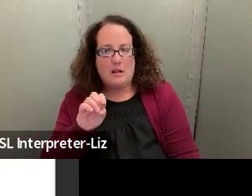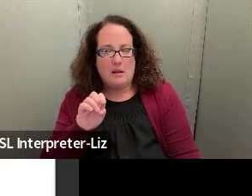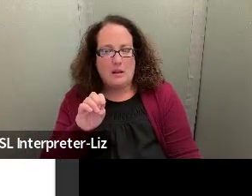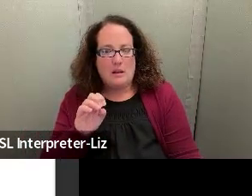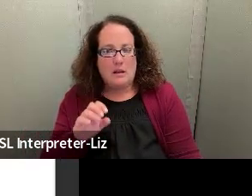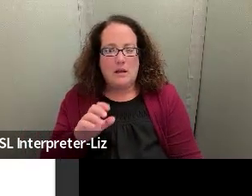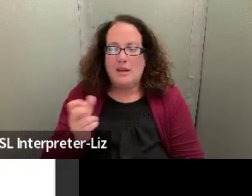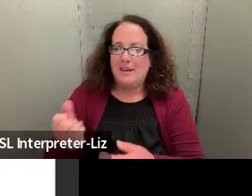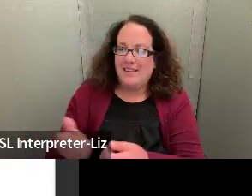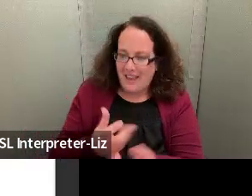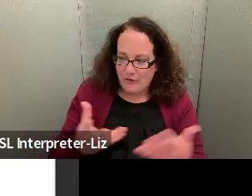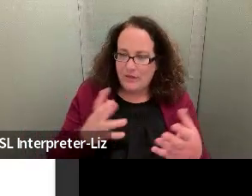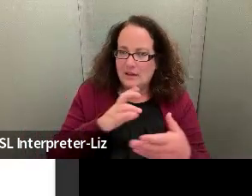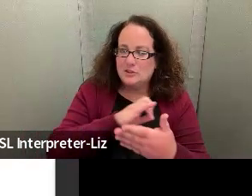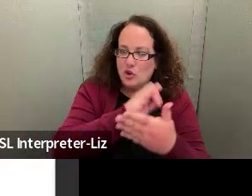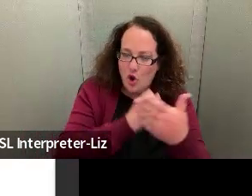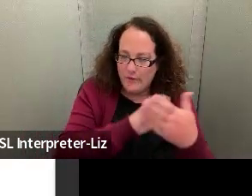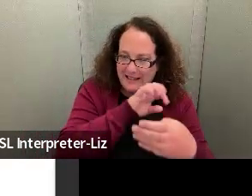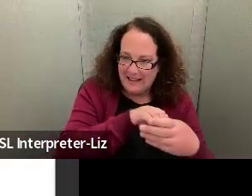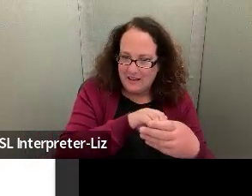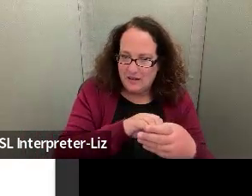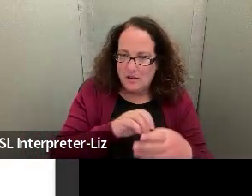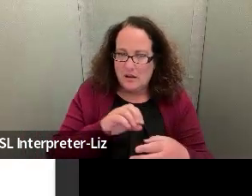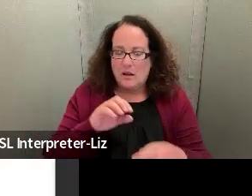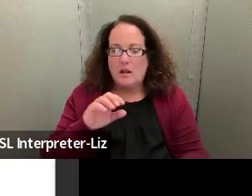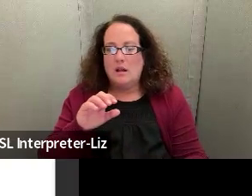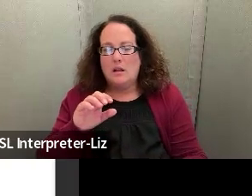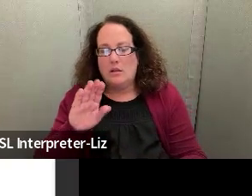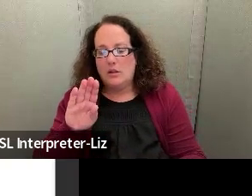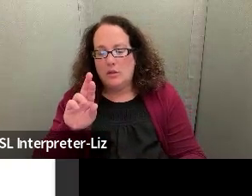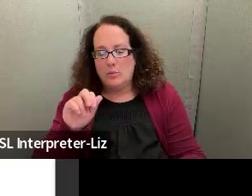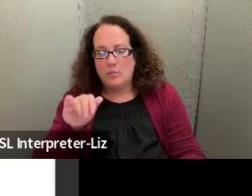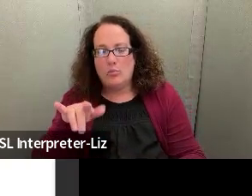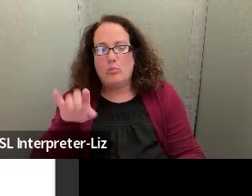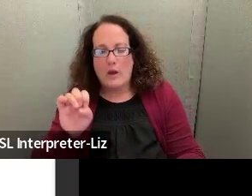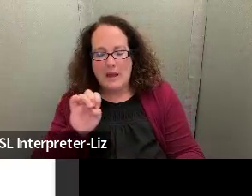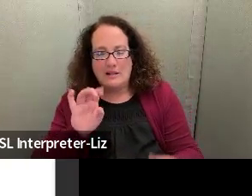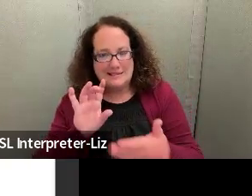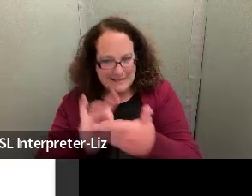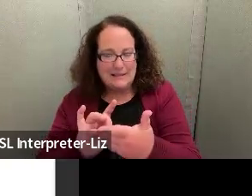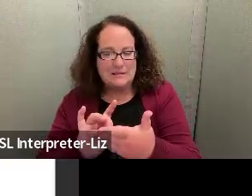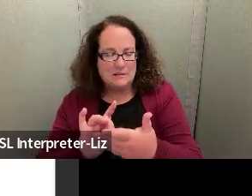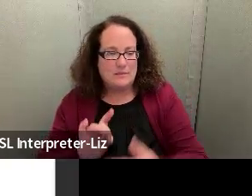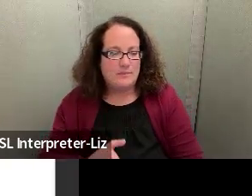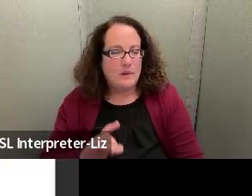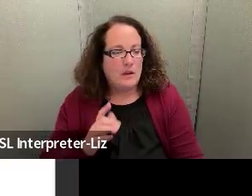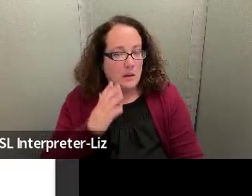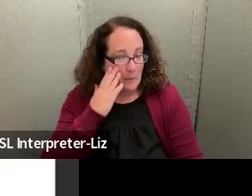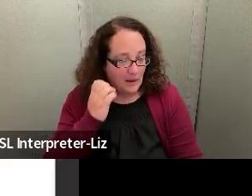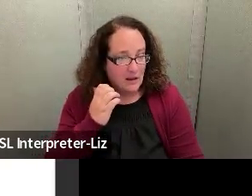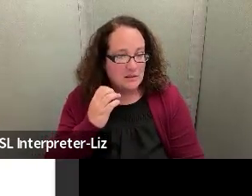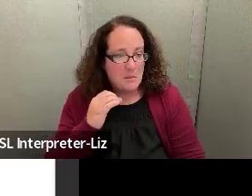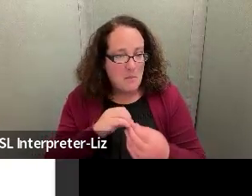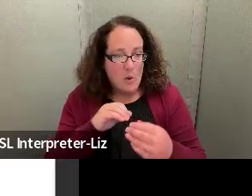Everything is carved into the plane, but only the braille sticks above the plane. I see. Is it because it's